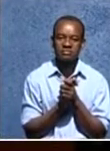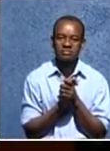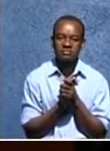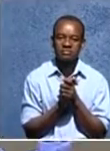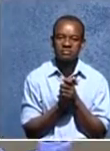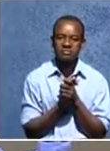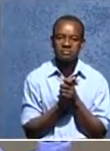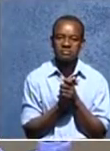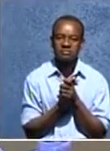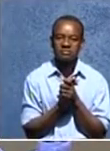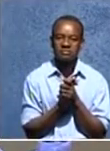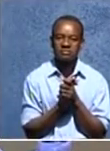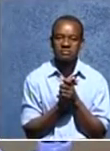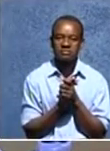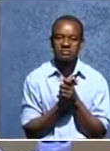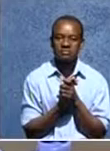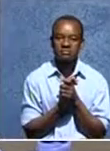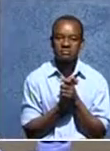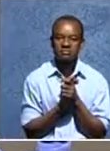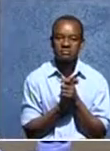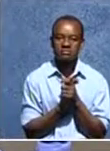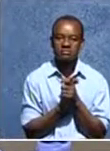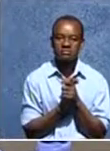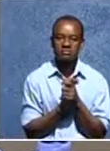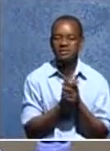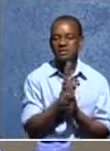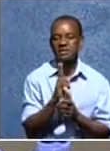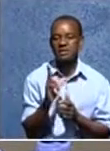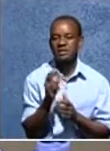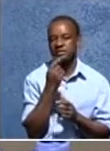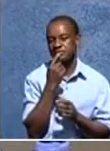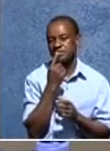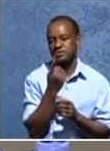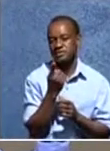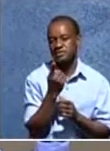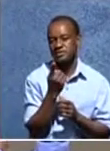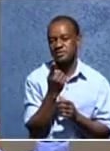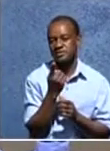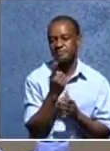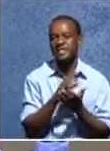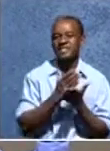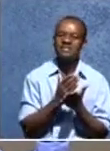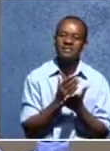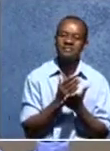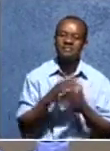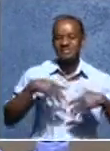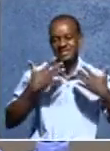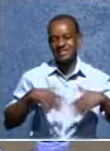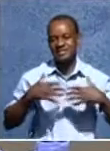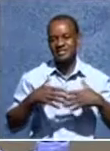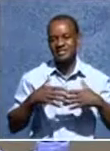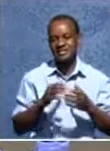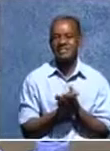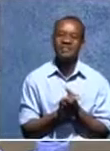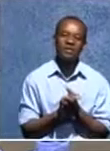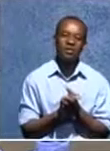tourism. One person said the industry is in shambles. We think that It's going fantastically well. We've listened to so many